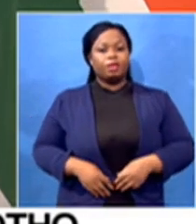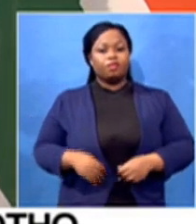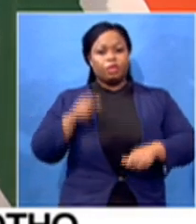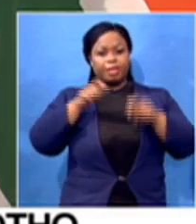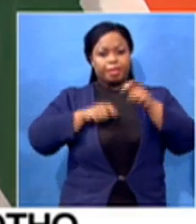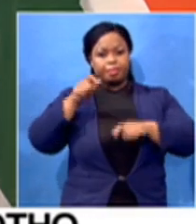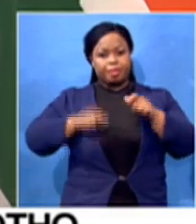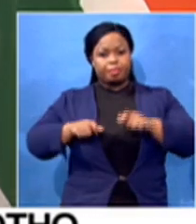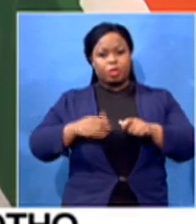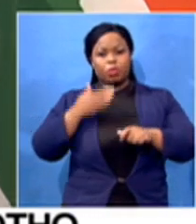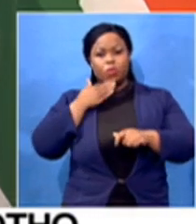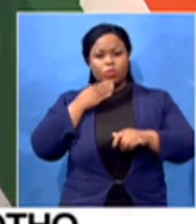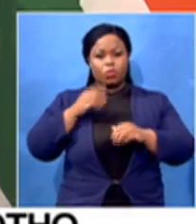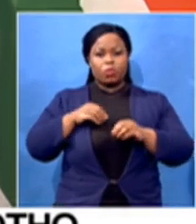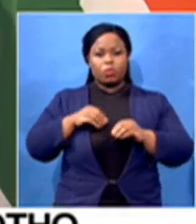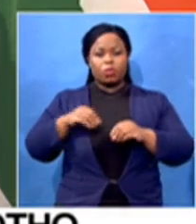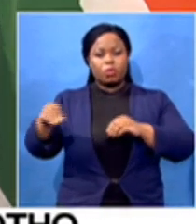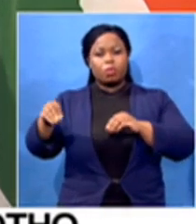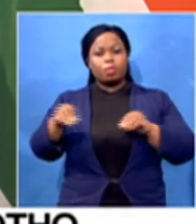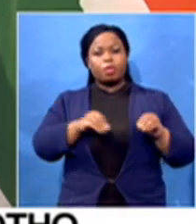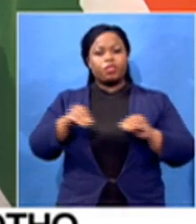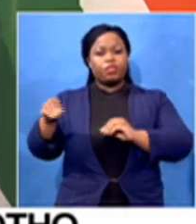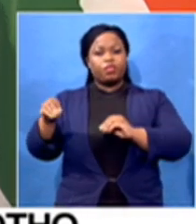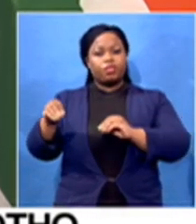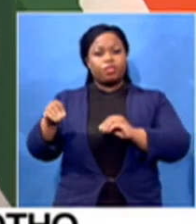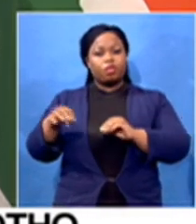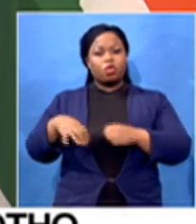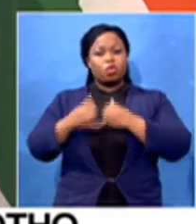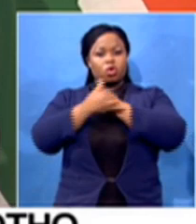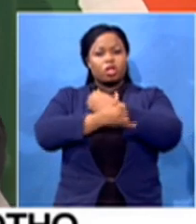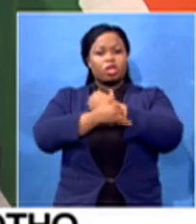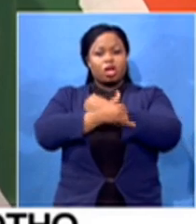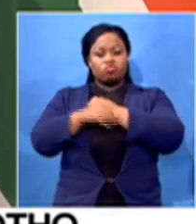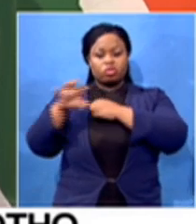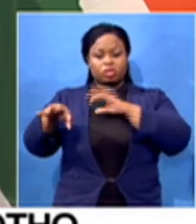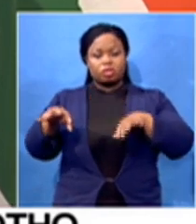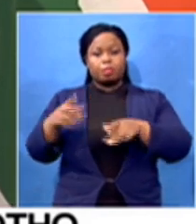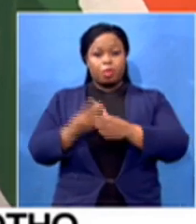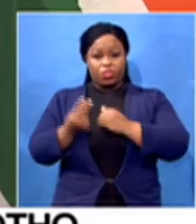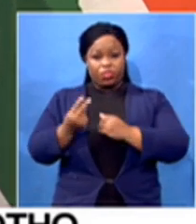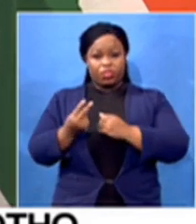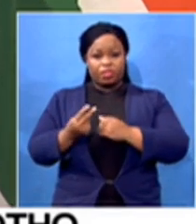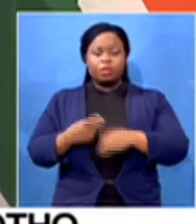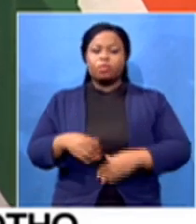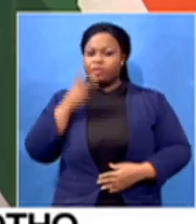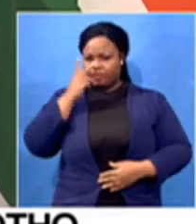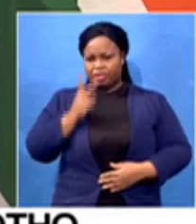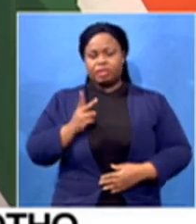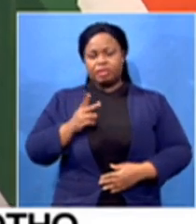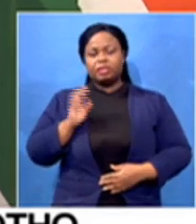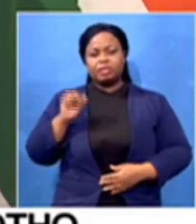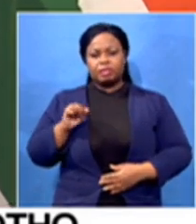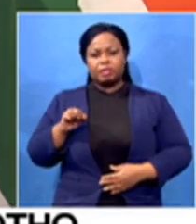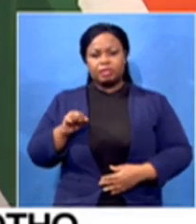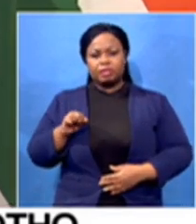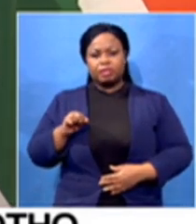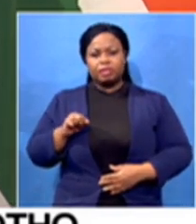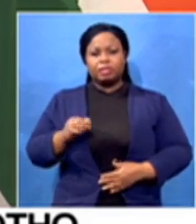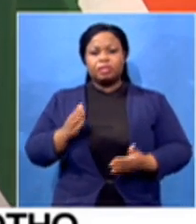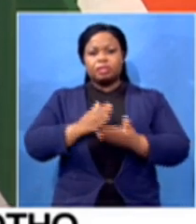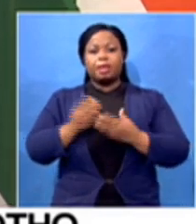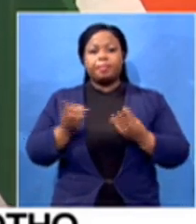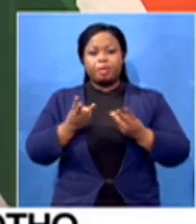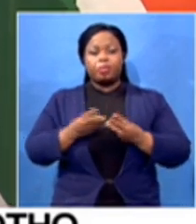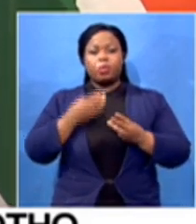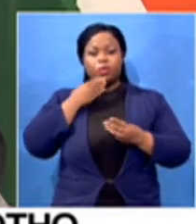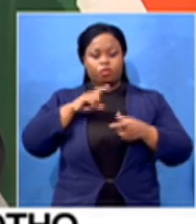people, clearly we have seen how on both sides we had people